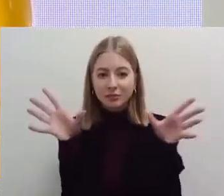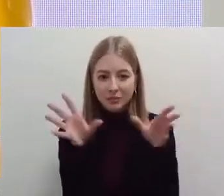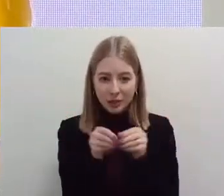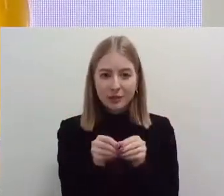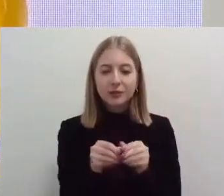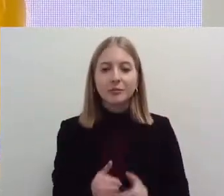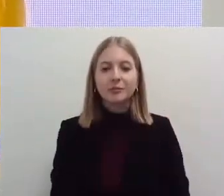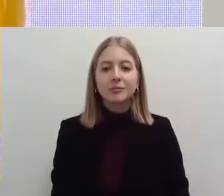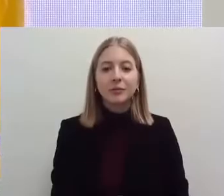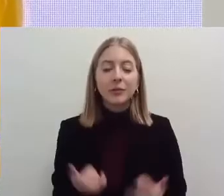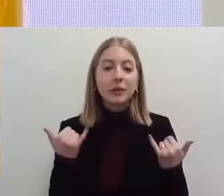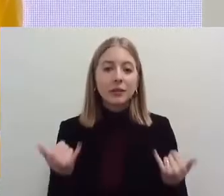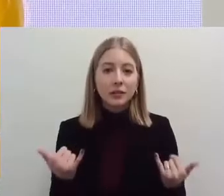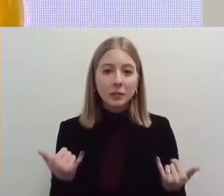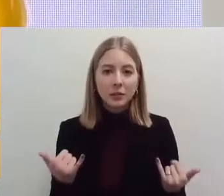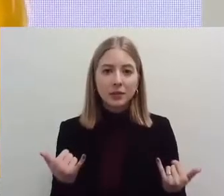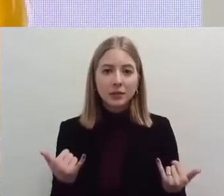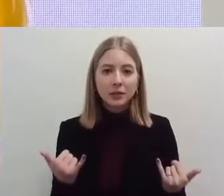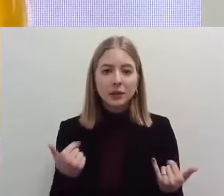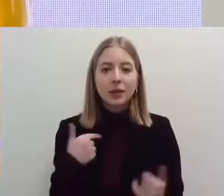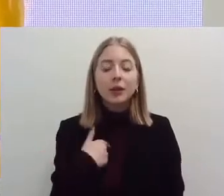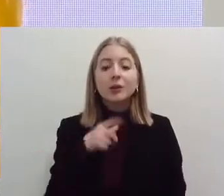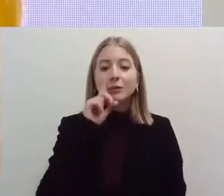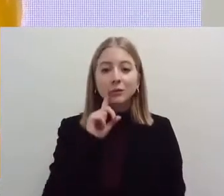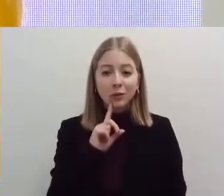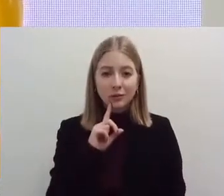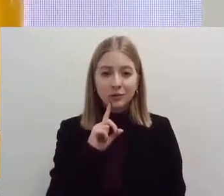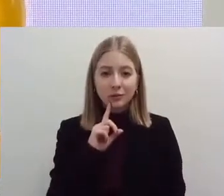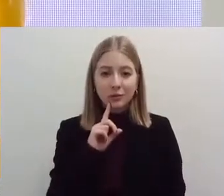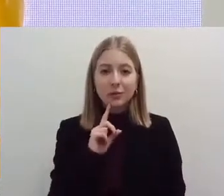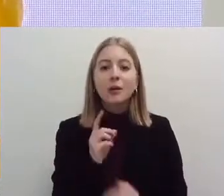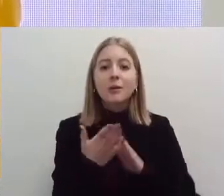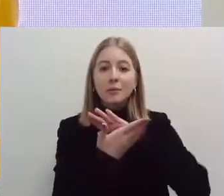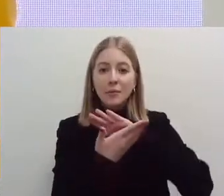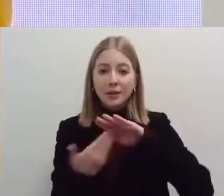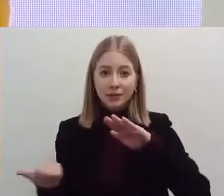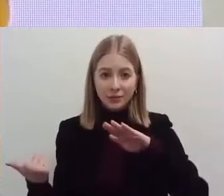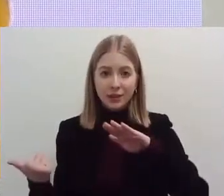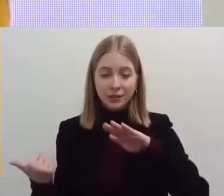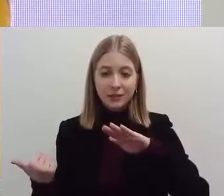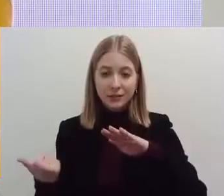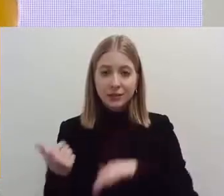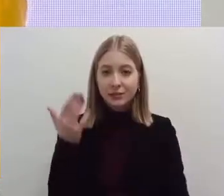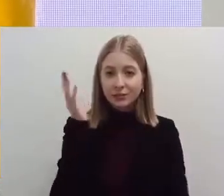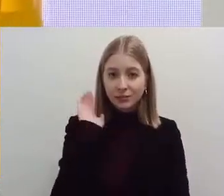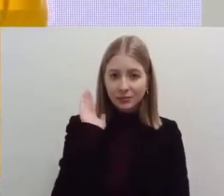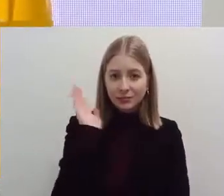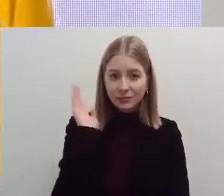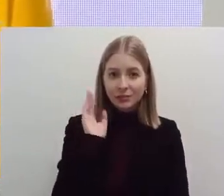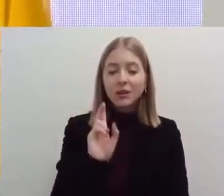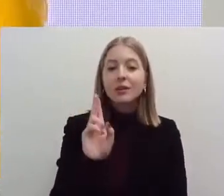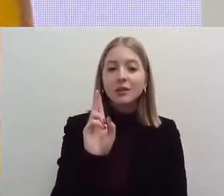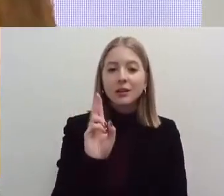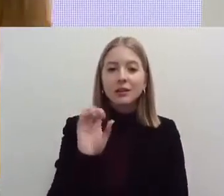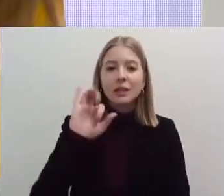speech together with Sigrun Donilsdottir on the first 1,000 days of